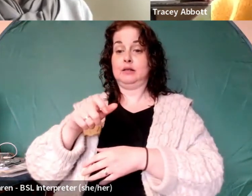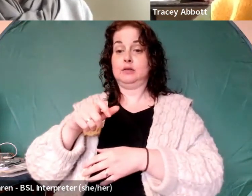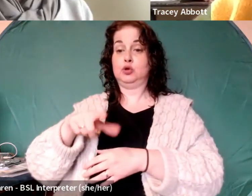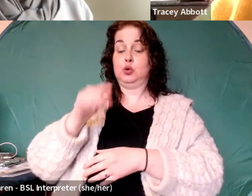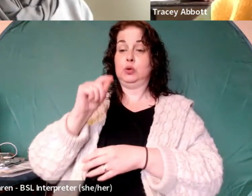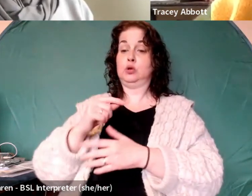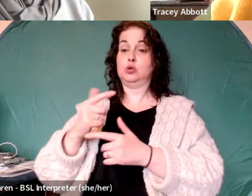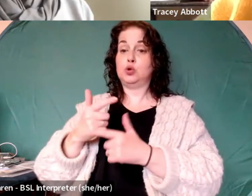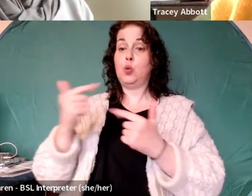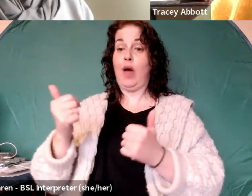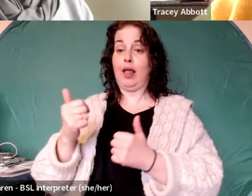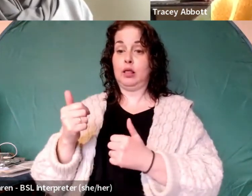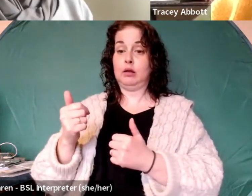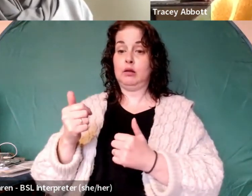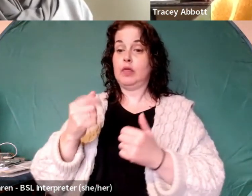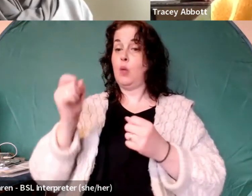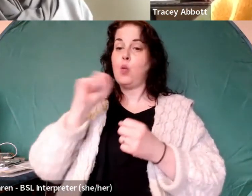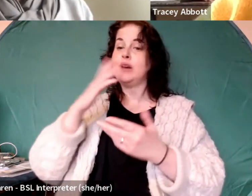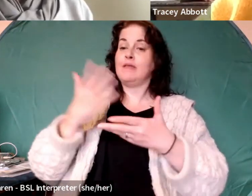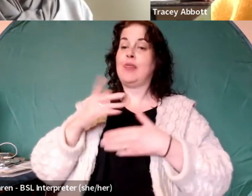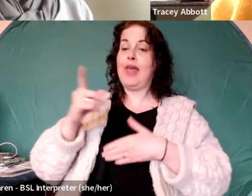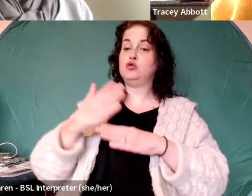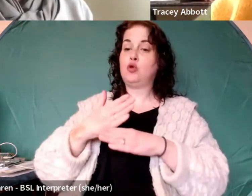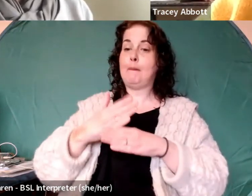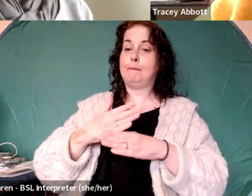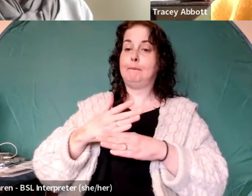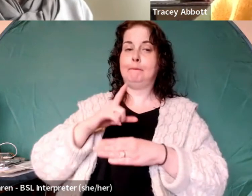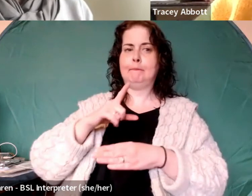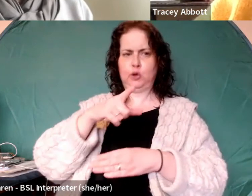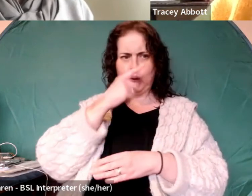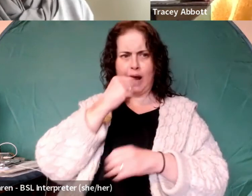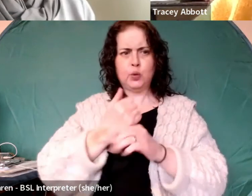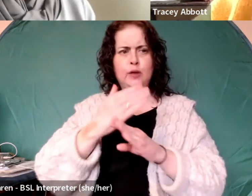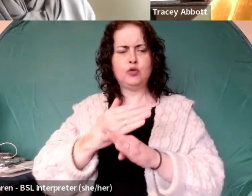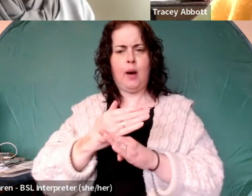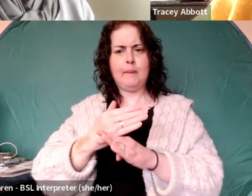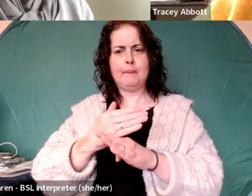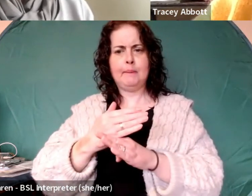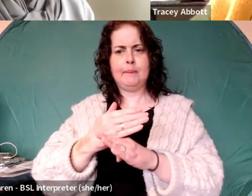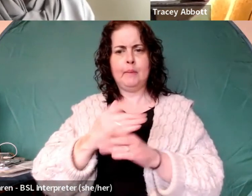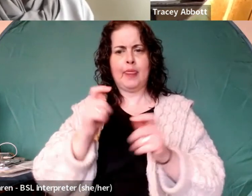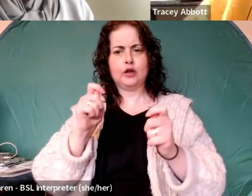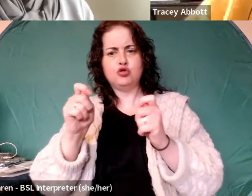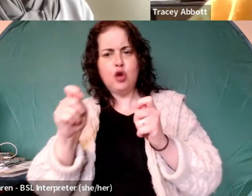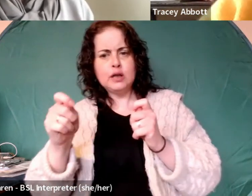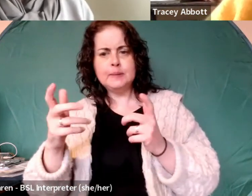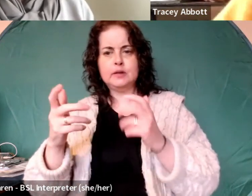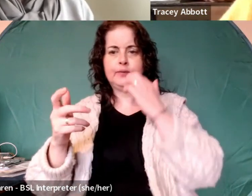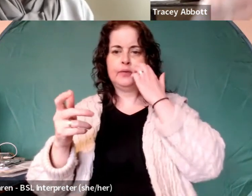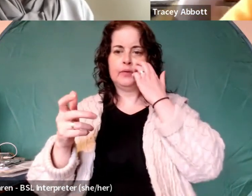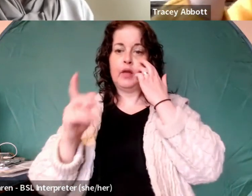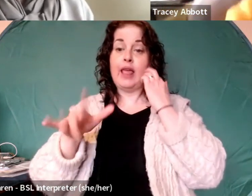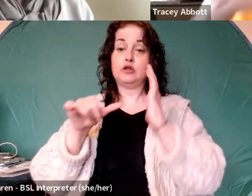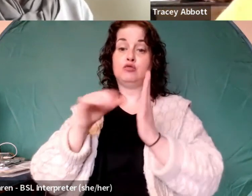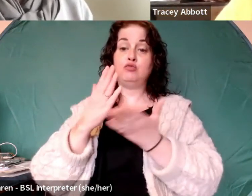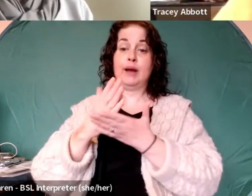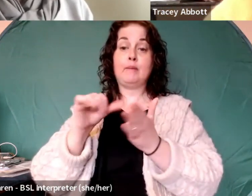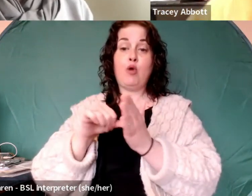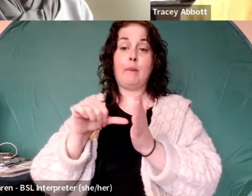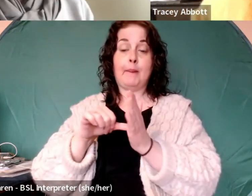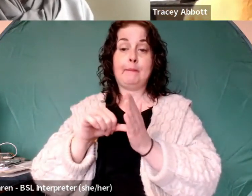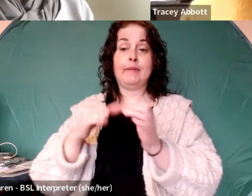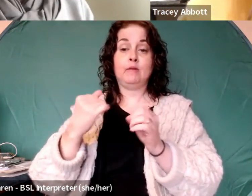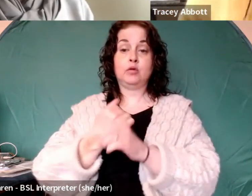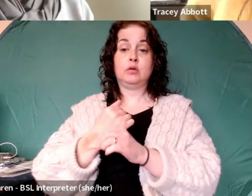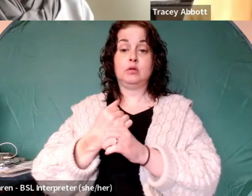well. Well, they wouldn't give me that job but you could do that job, with this adjustment. That's a real problem, though, isn't it? Because they dumb